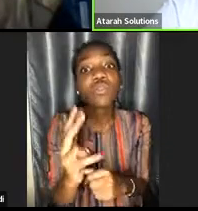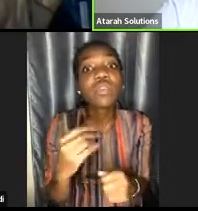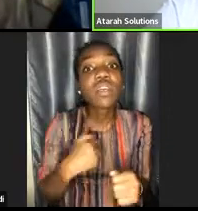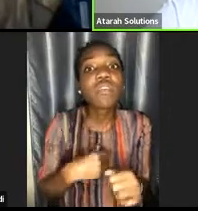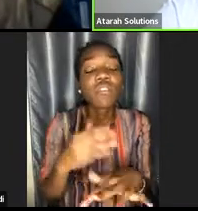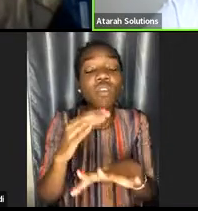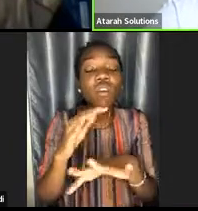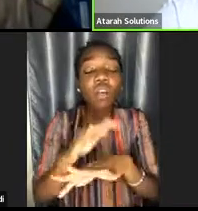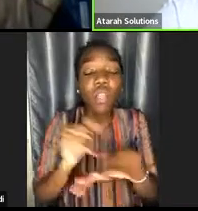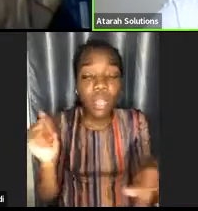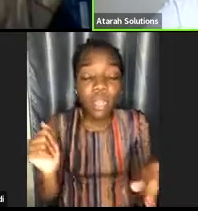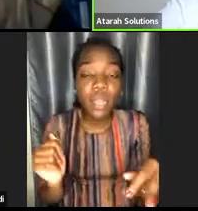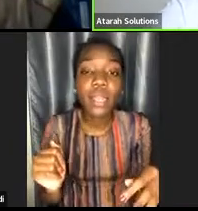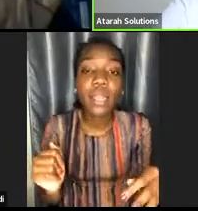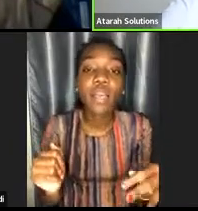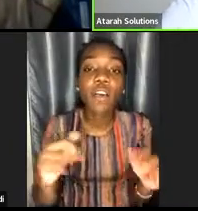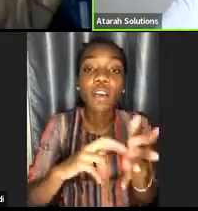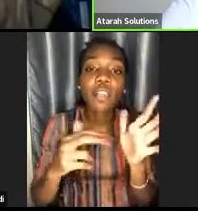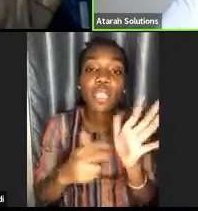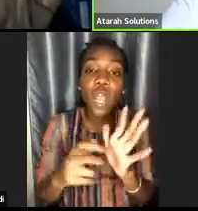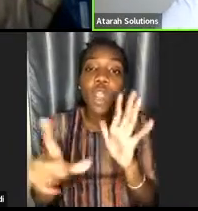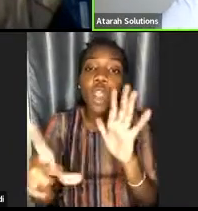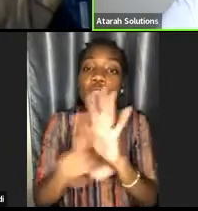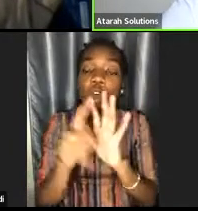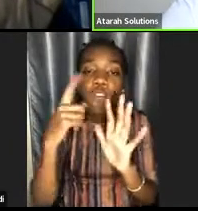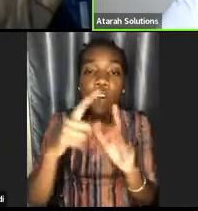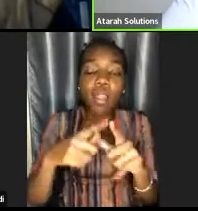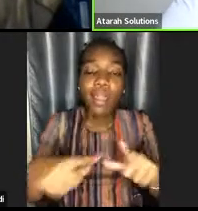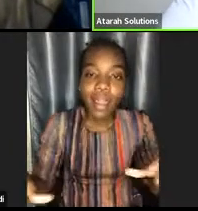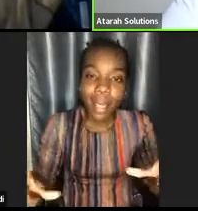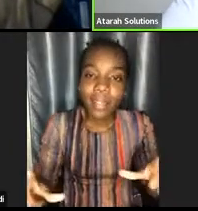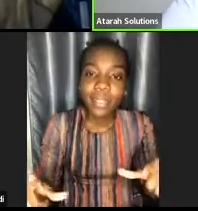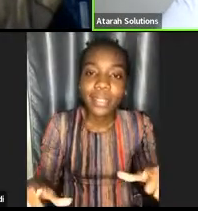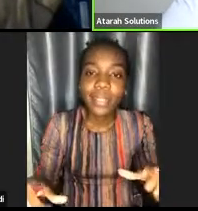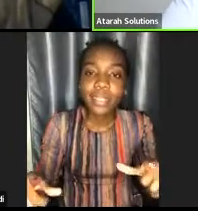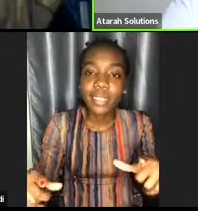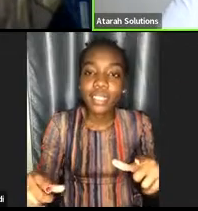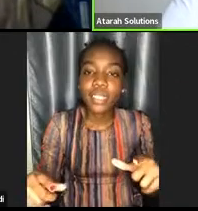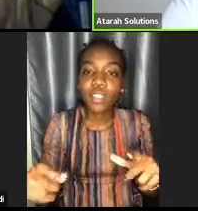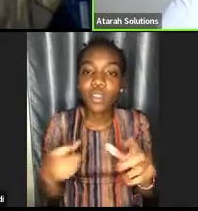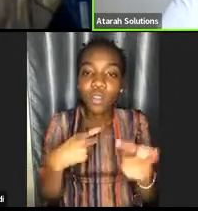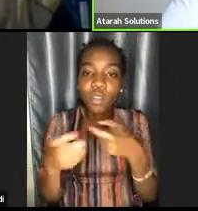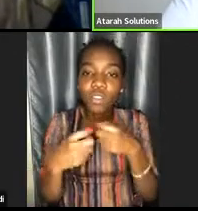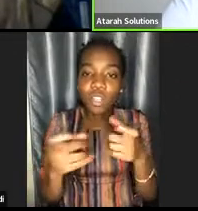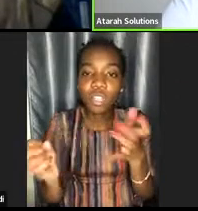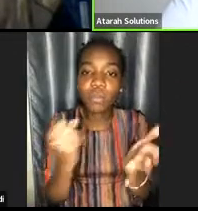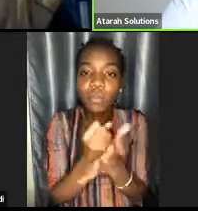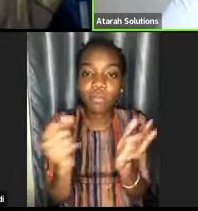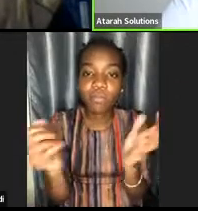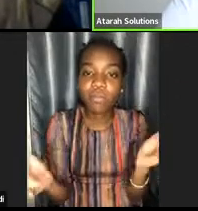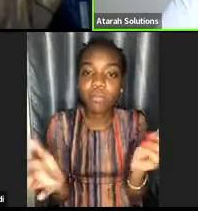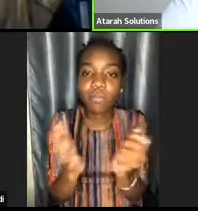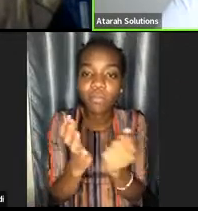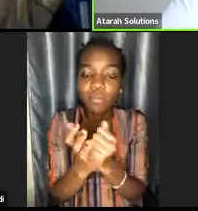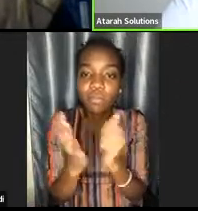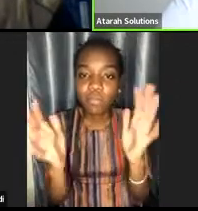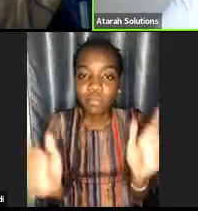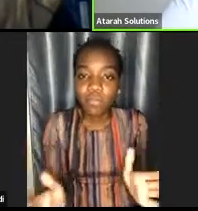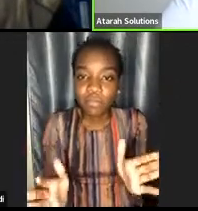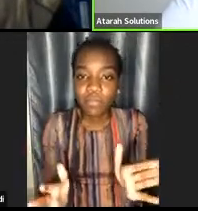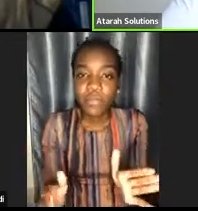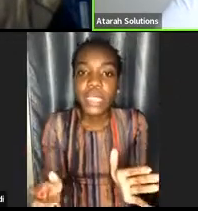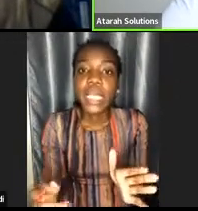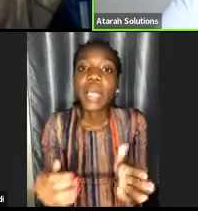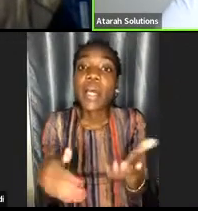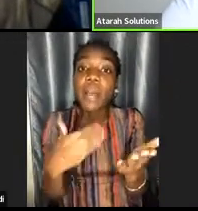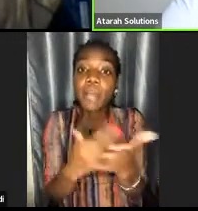contract, and that means the laws of the land that govern employer-employee relationship apply to you guys. So yes, they can actually